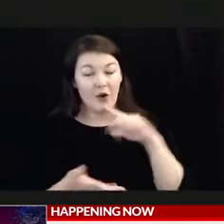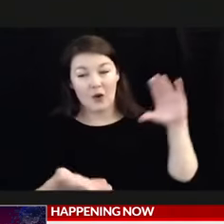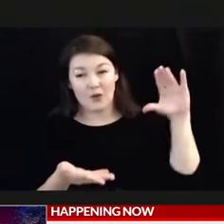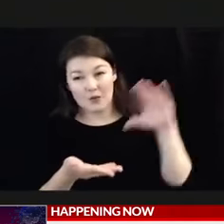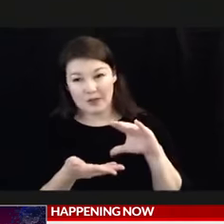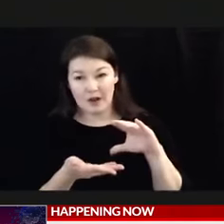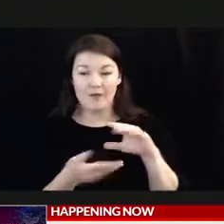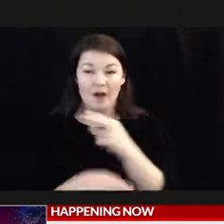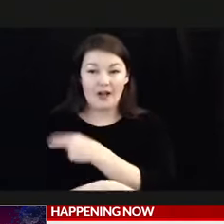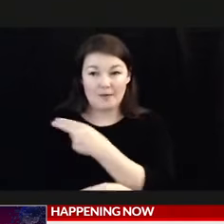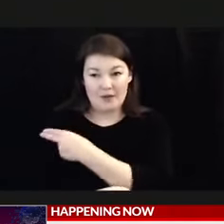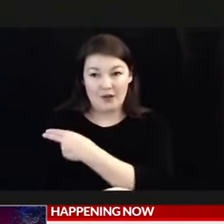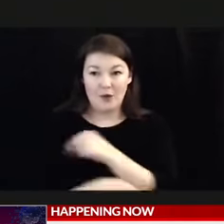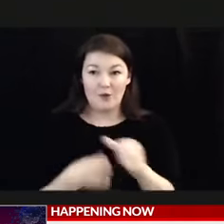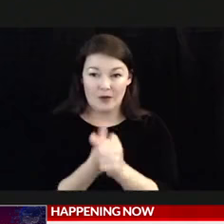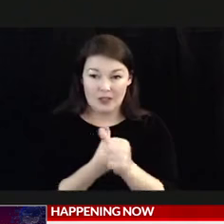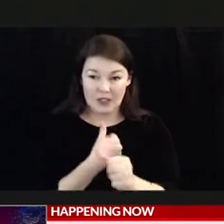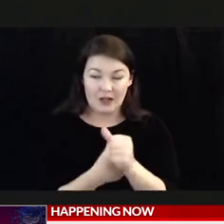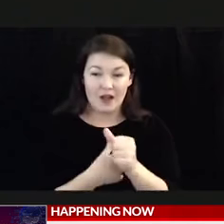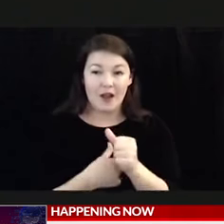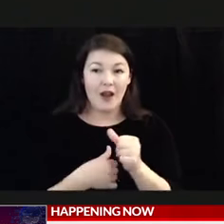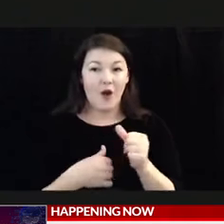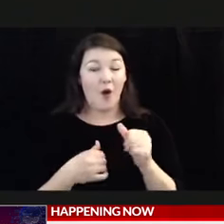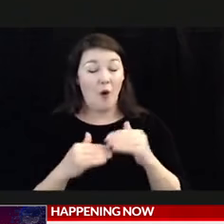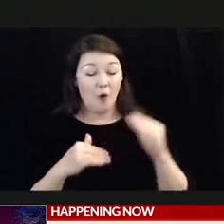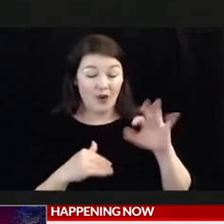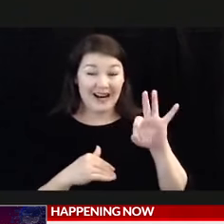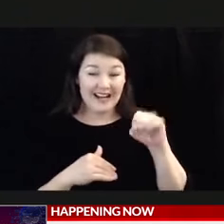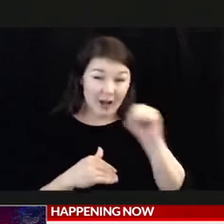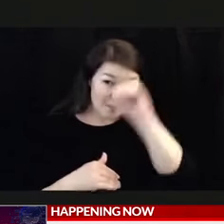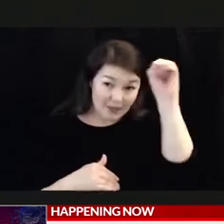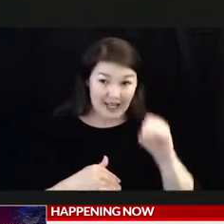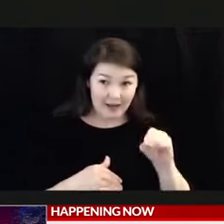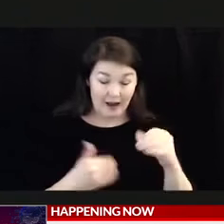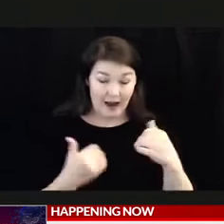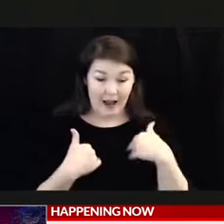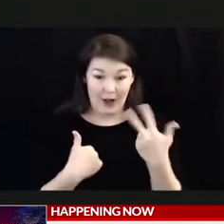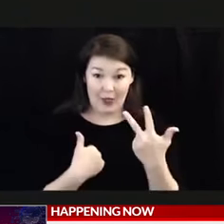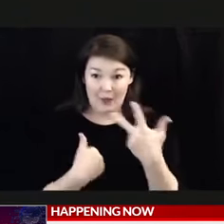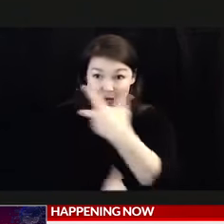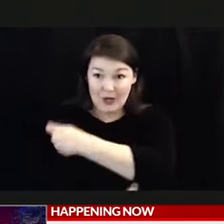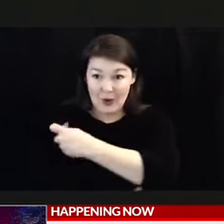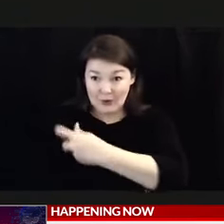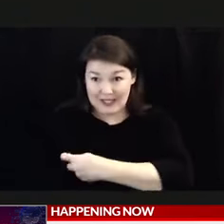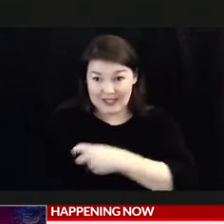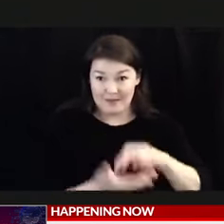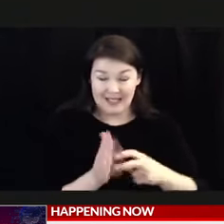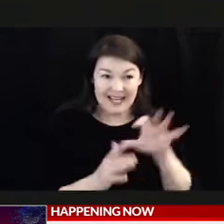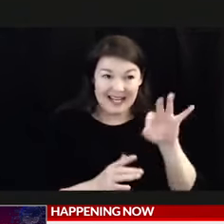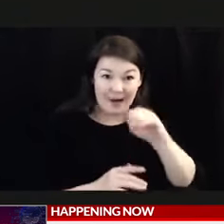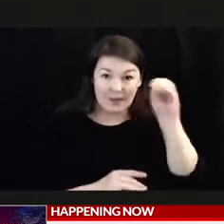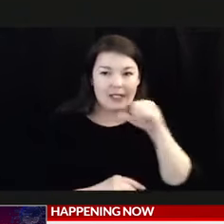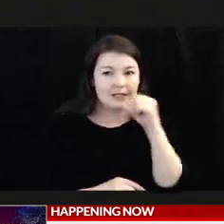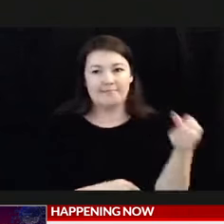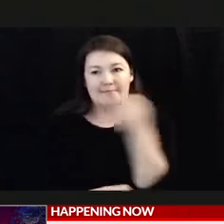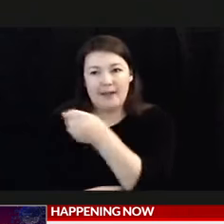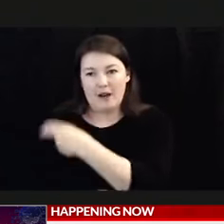of 90% between people that had 3 doses and people that had 2 doses.